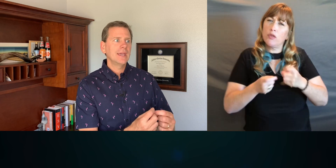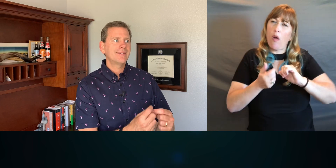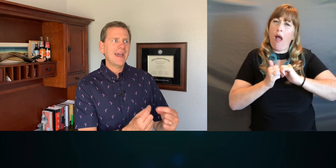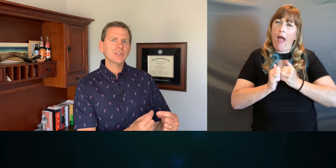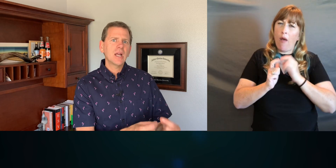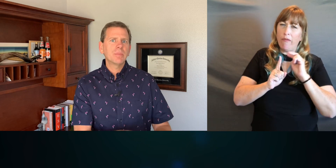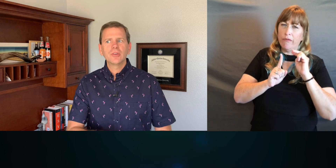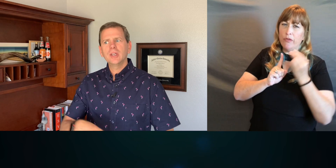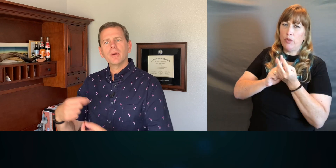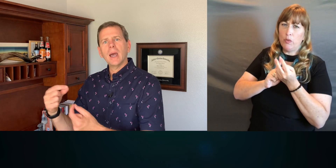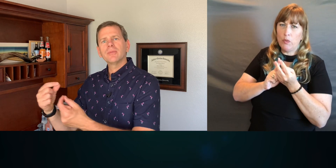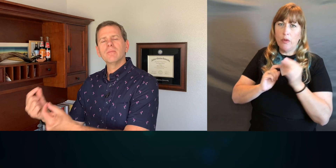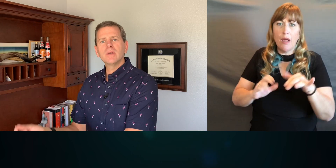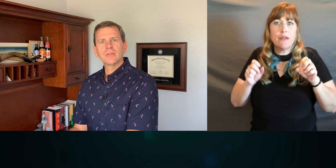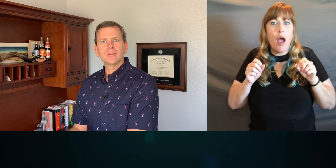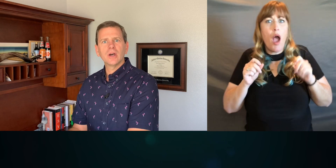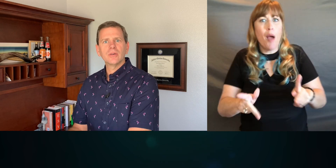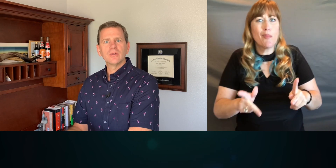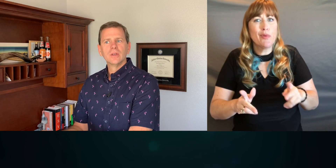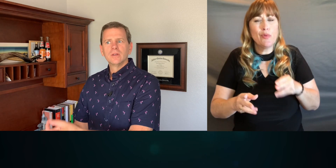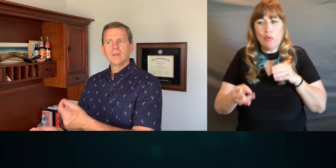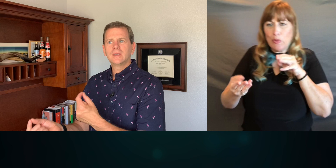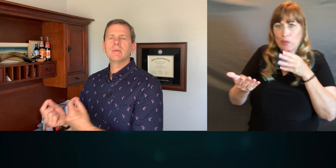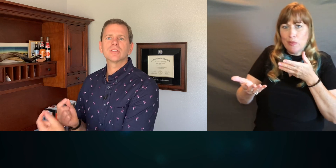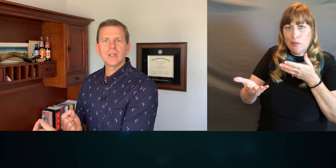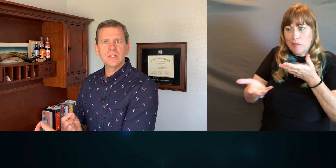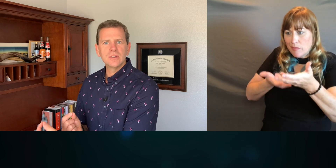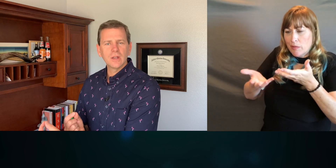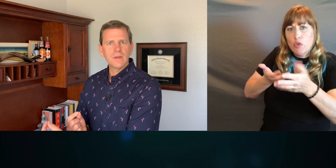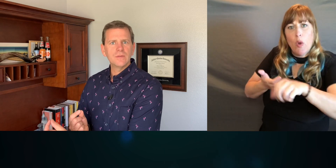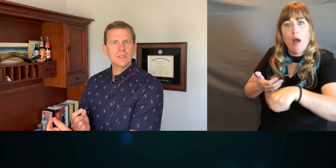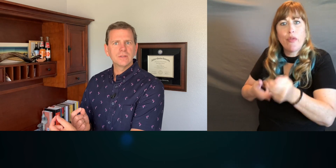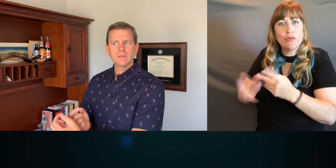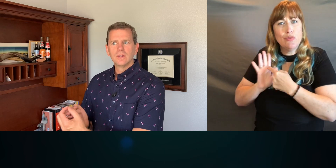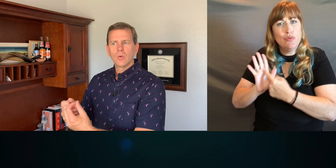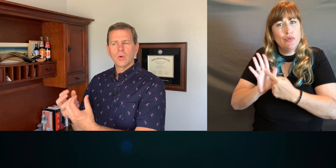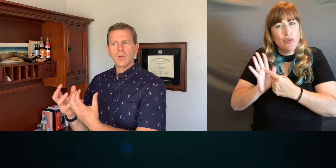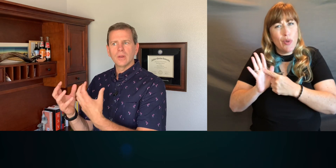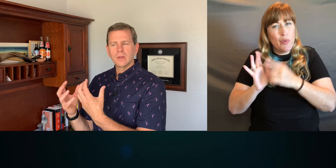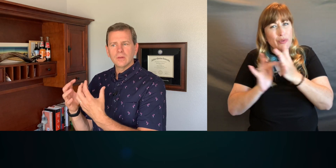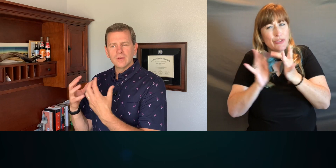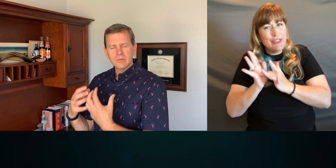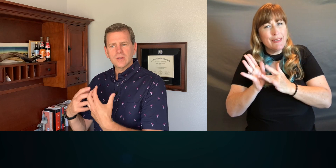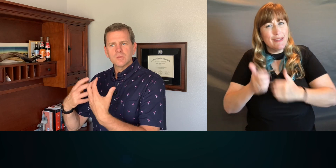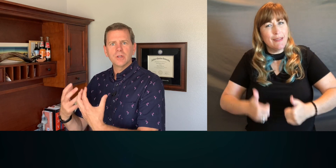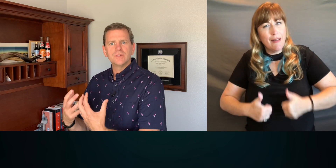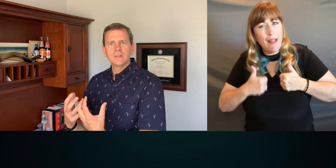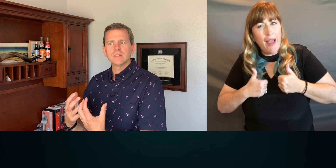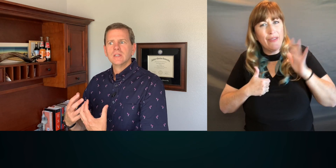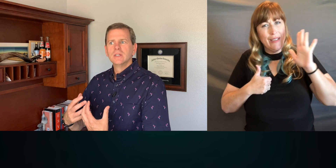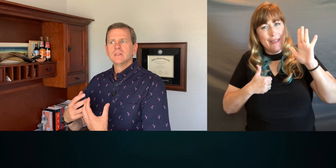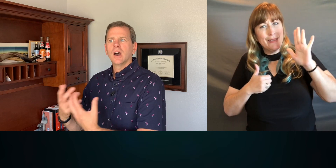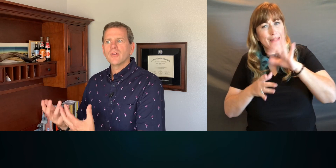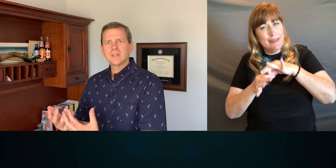it. It's actually an opportunity perhaps to minister to others, to demonstrate the life of Jesus to demonstrate the spirit of